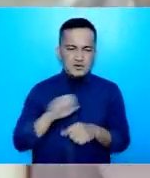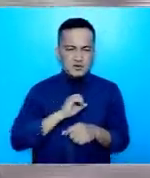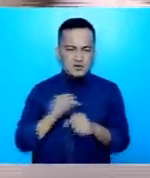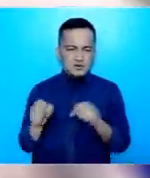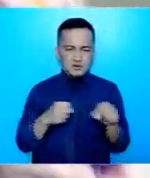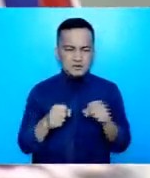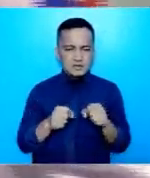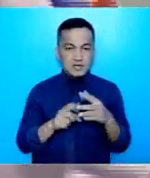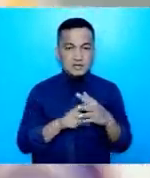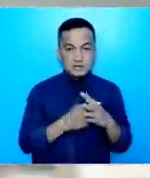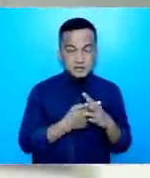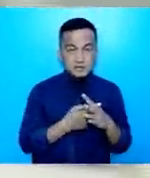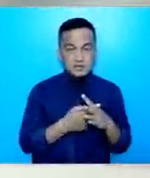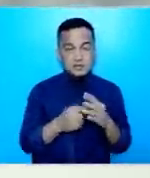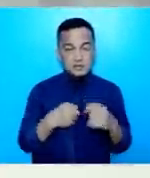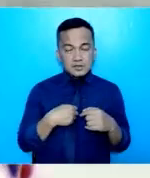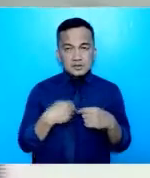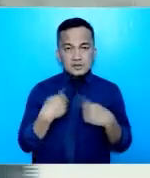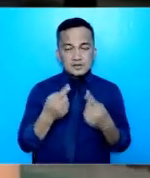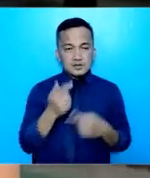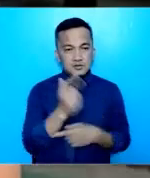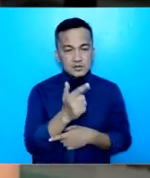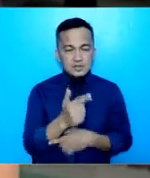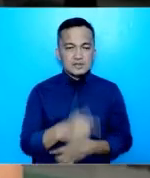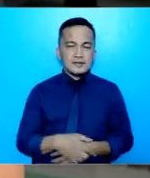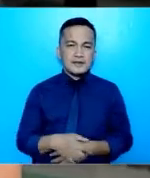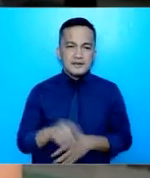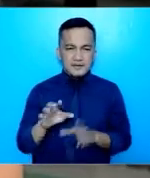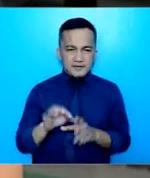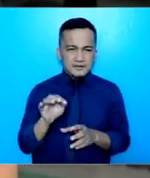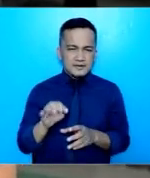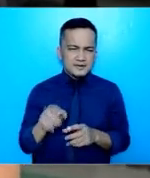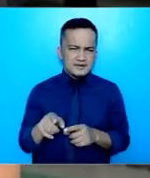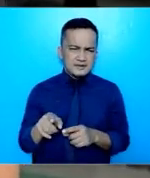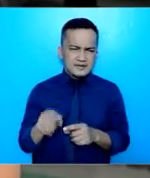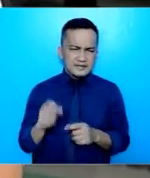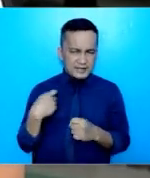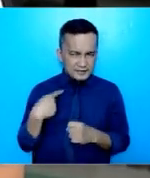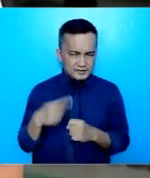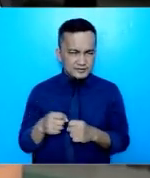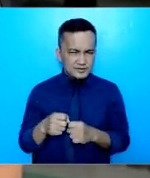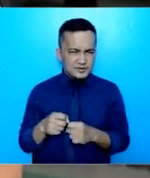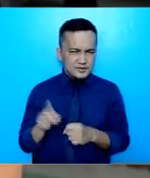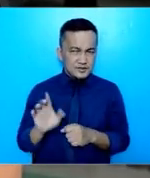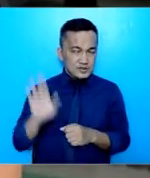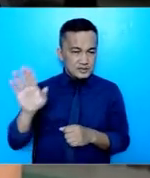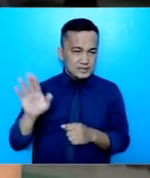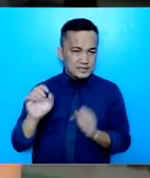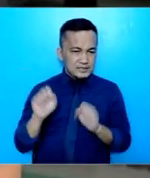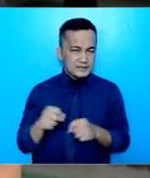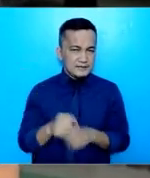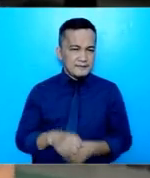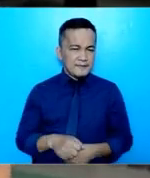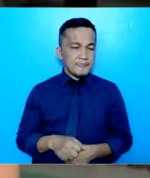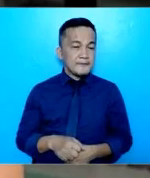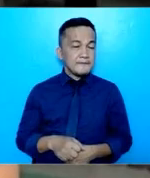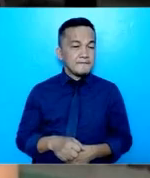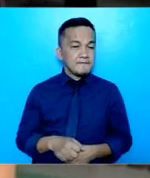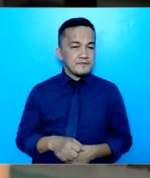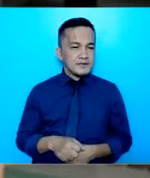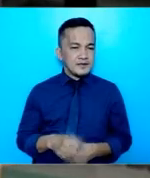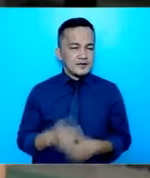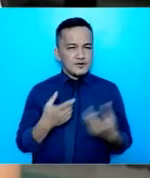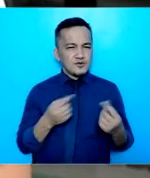20, but I felt that, you know, it wasn't hopeless because he was able to do amazing